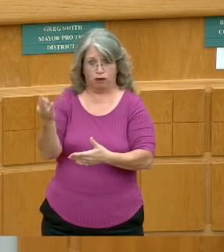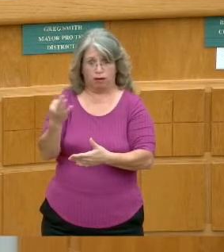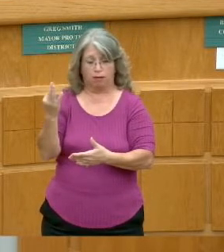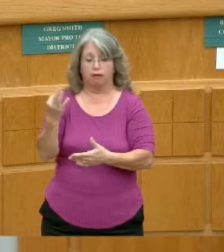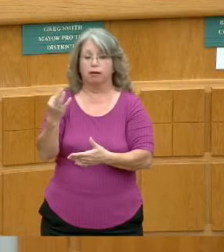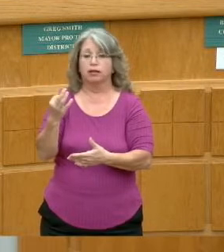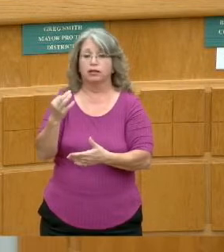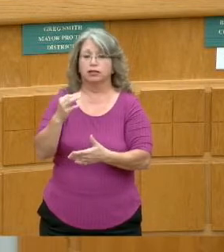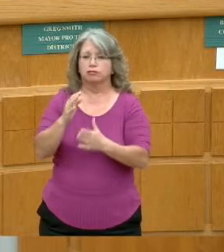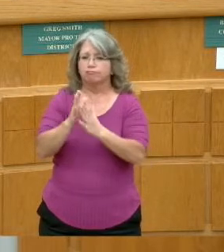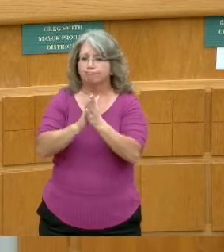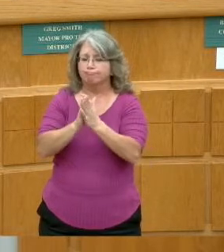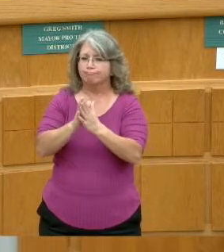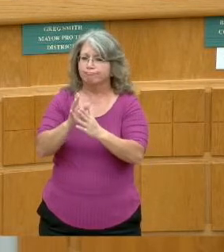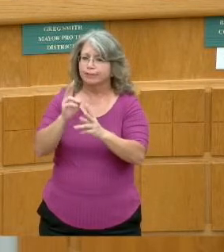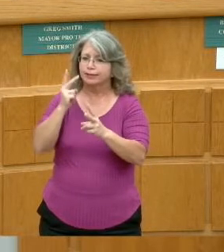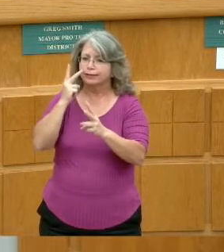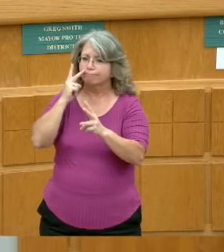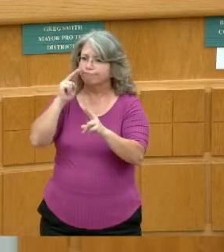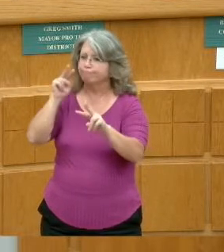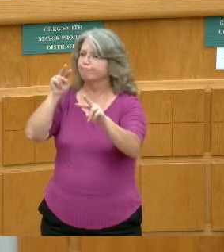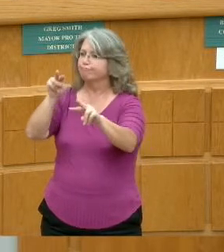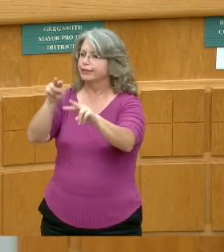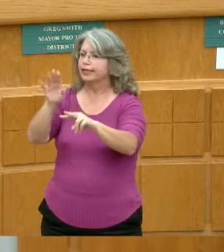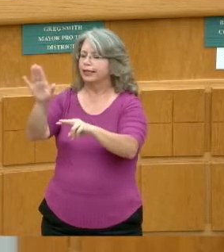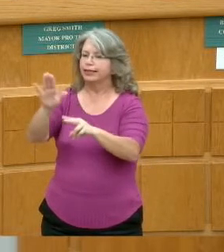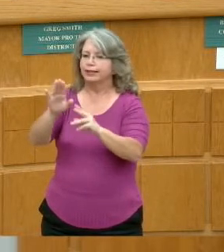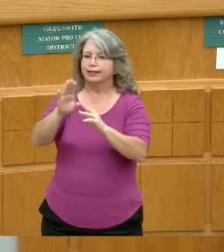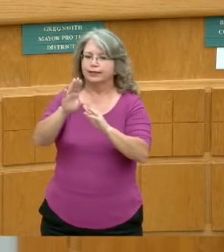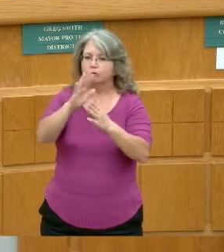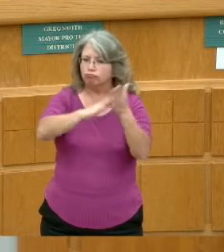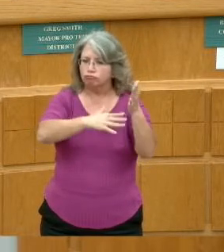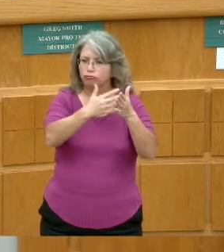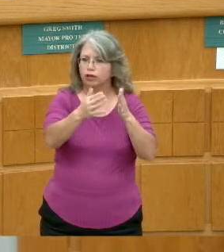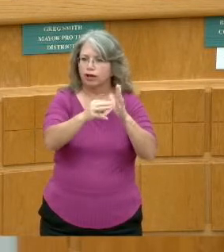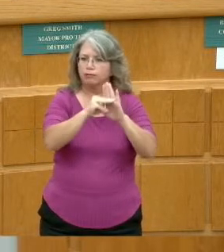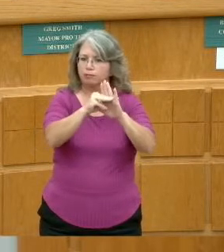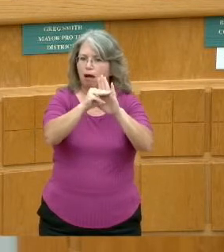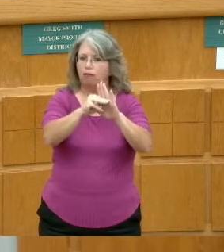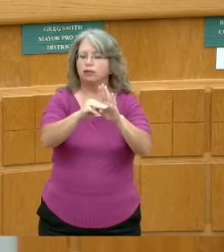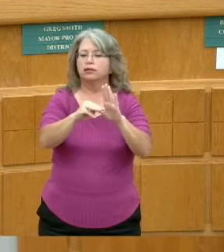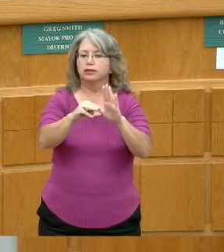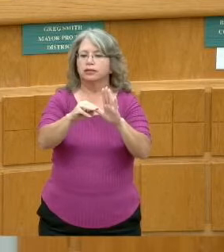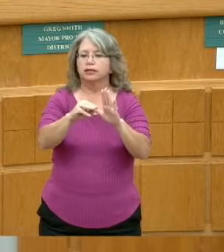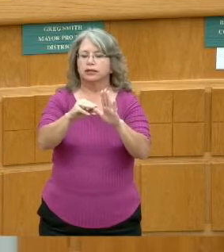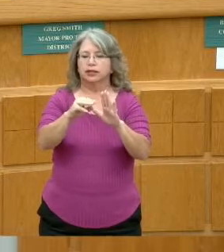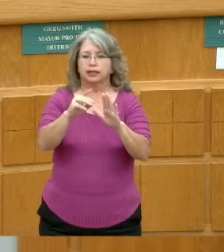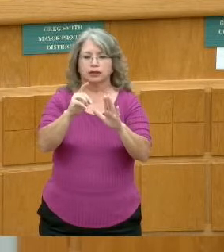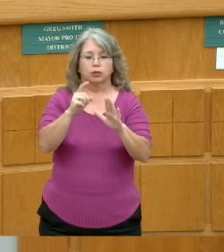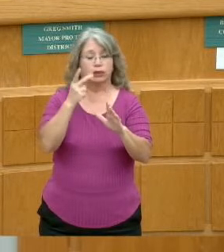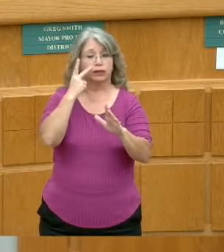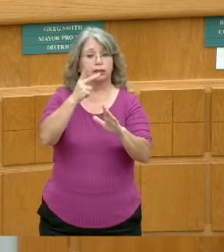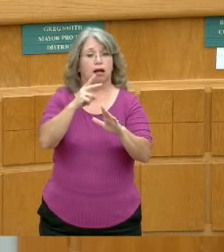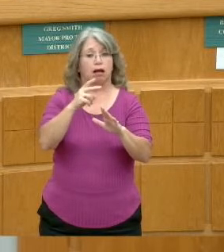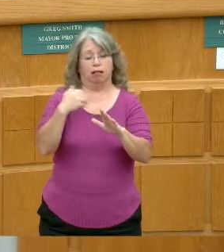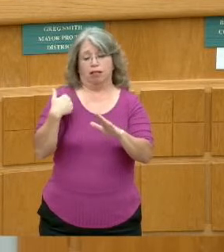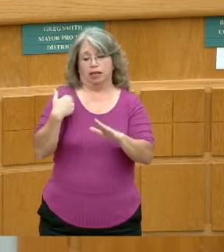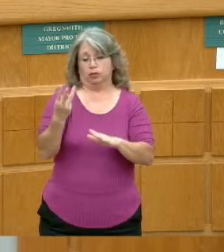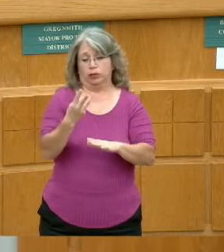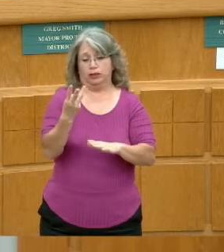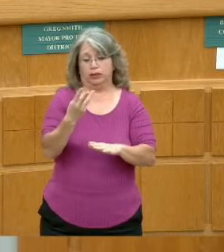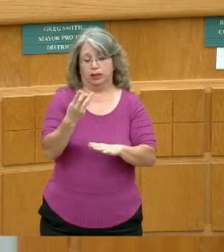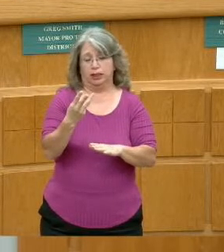see what the models look like, especially as we have seen in our briefing on Wednesday, that our curve, our kind of second curve